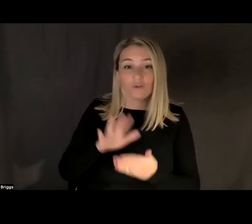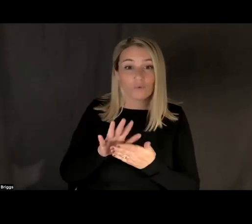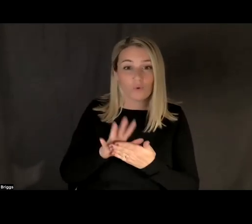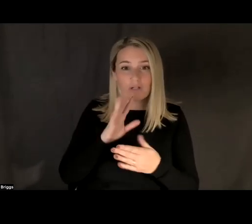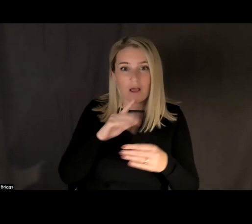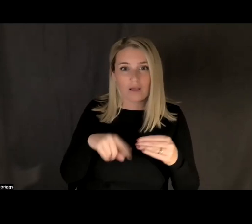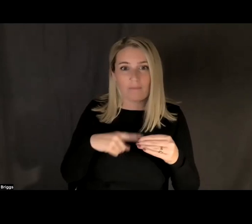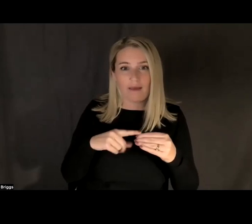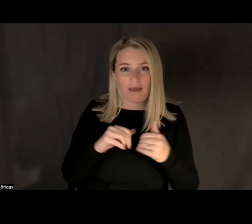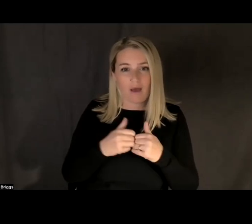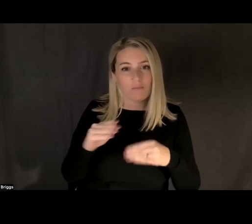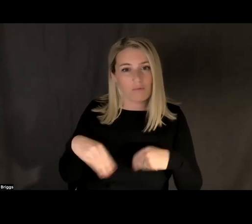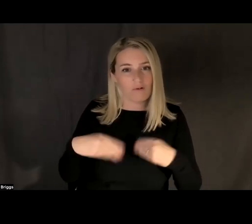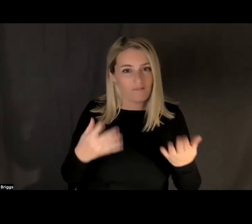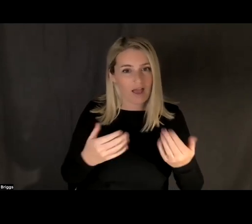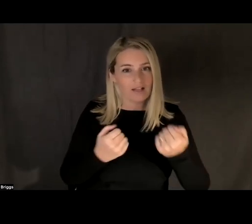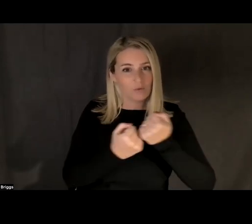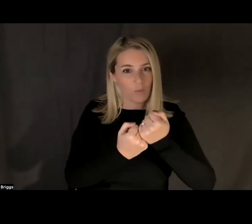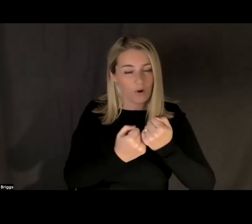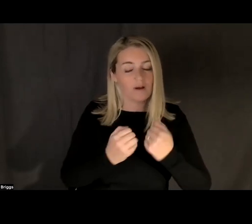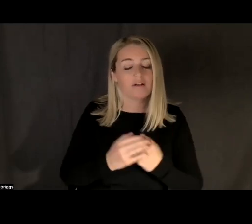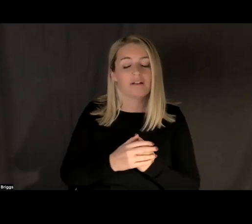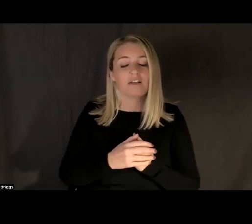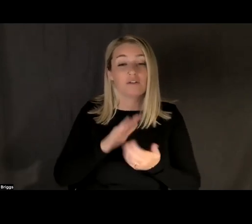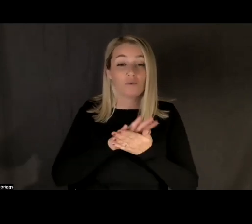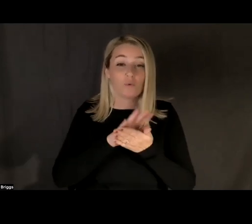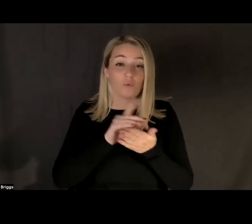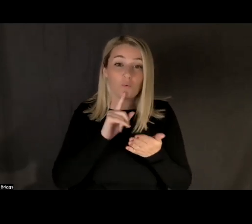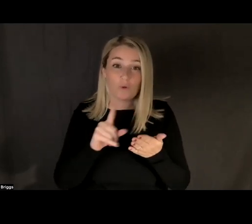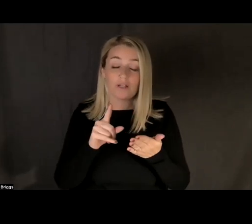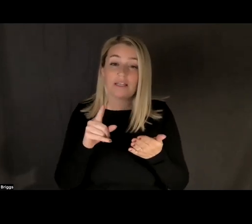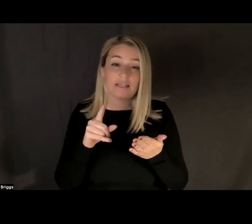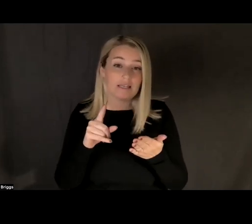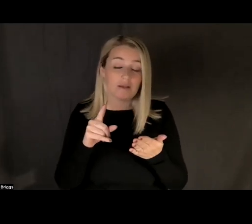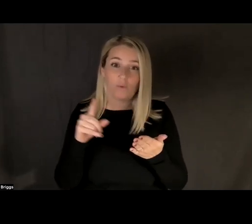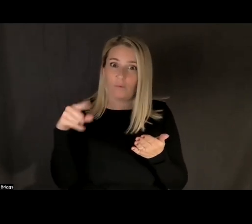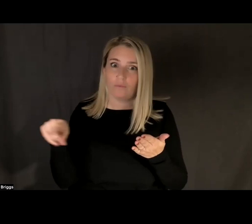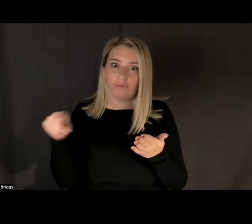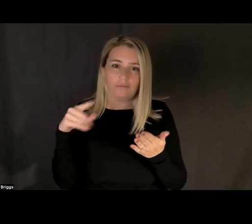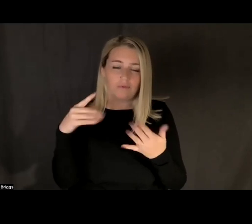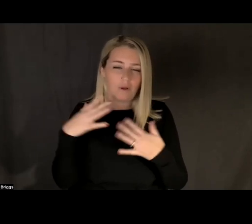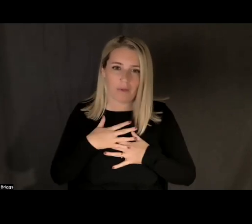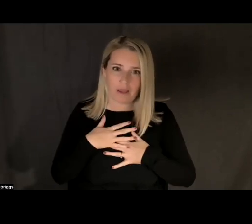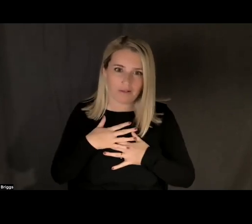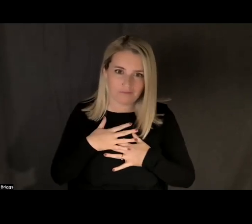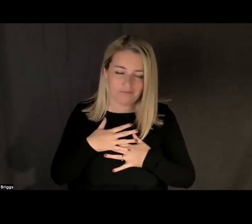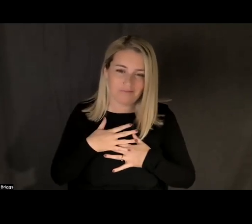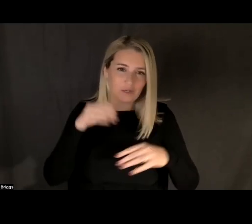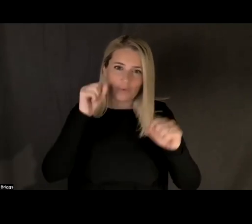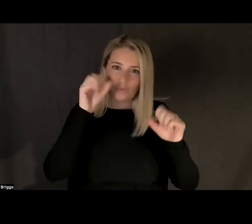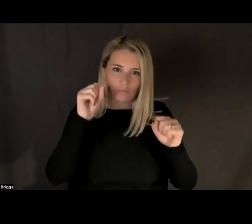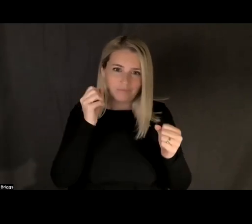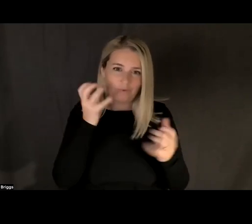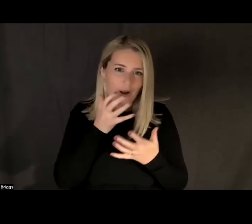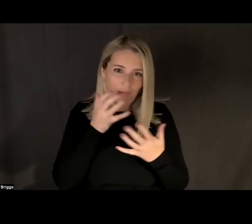can provide some support. The school really came through huge. Oh my goodness, it's so incredible. We have kids going